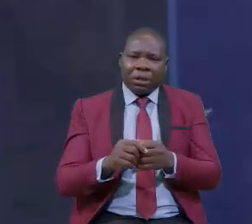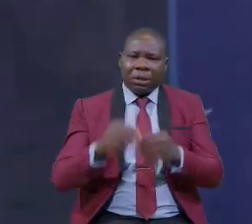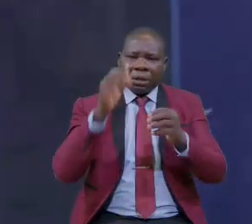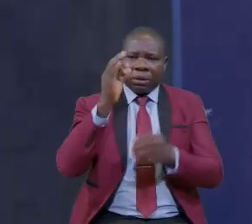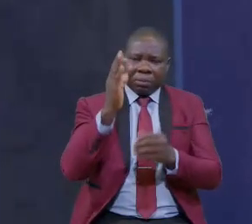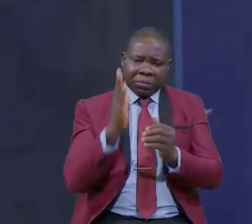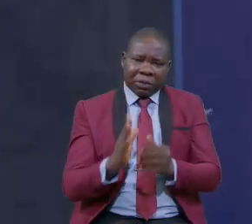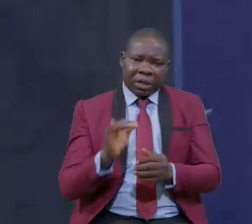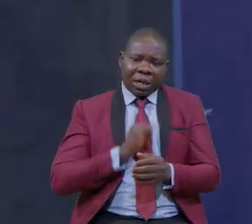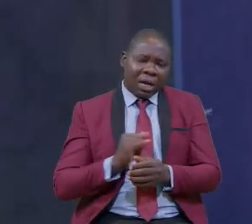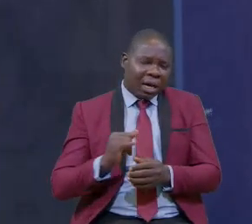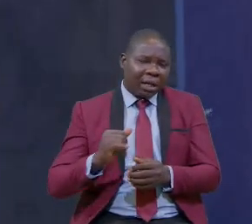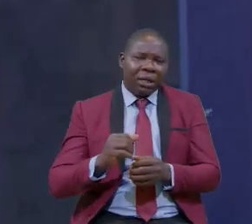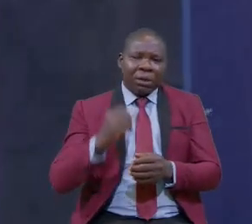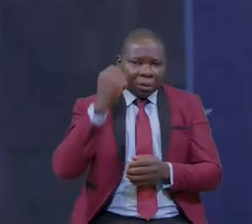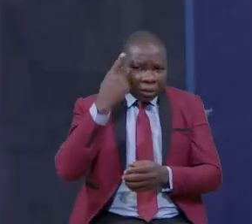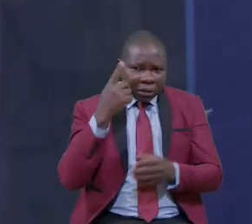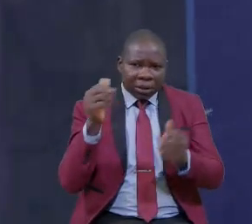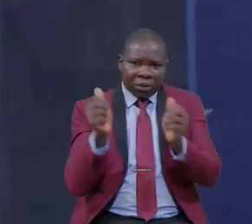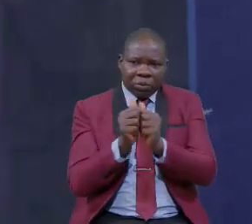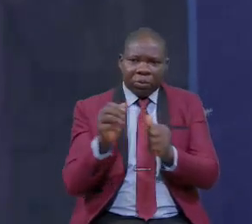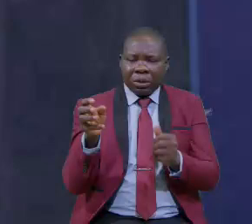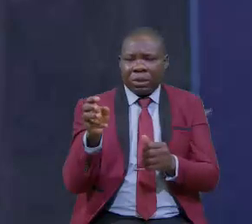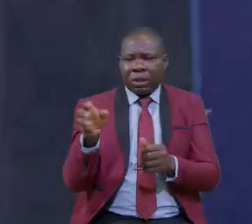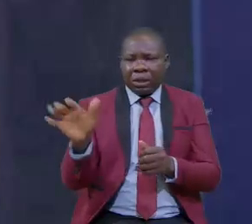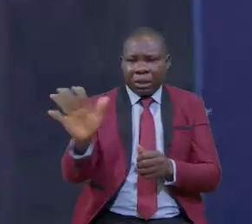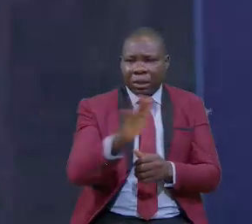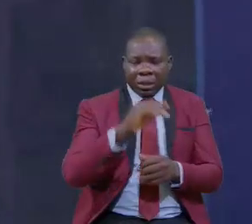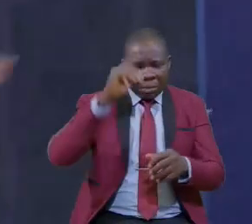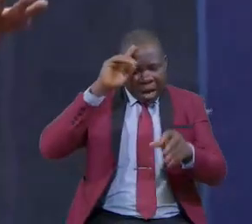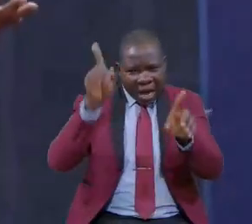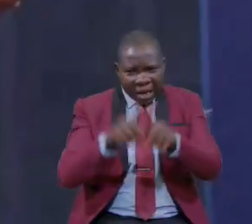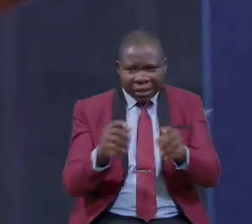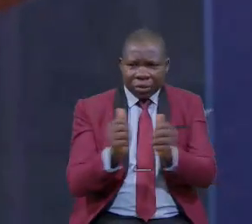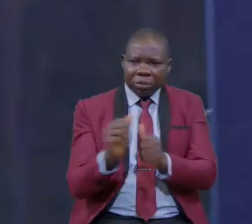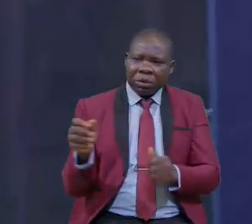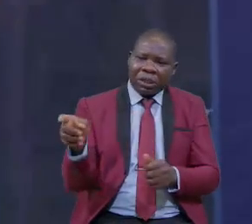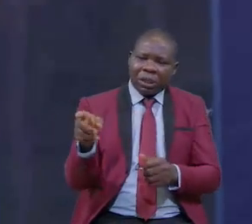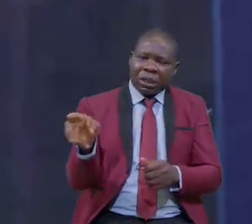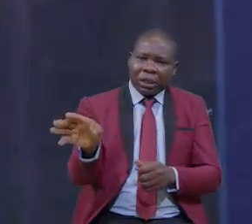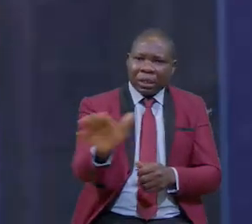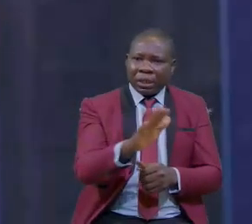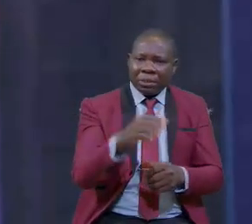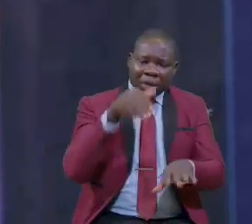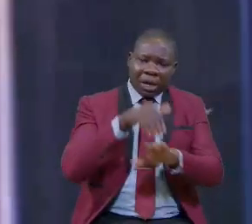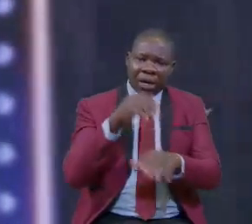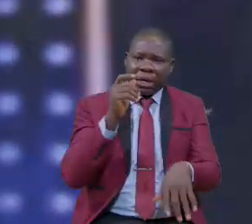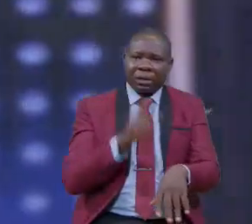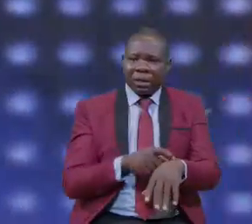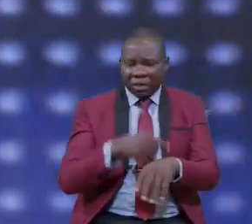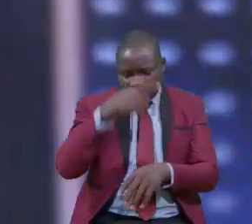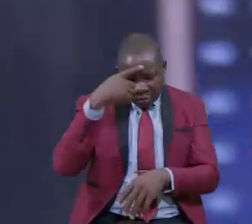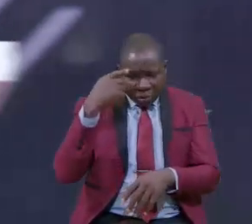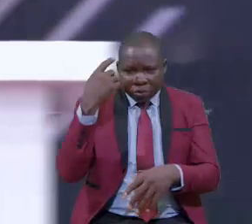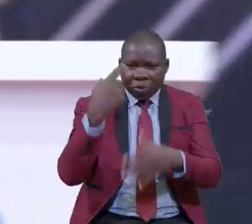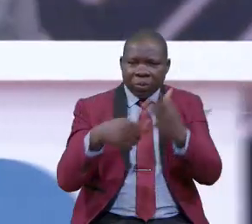them partly. And I sometimes say, what did he even say? Because it's the word of God. It's true.